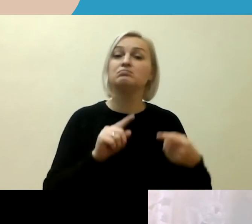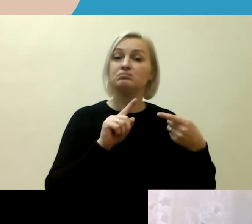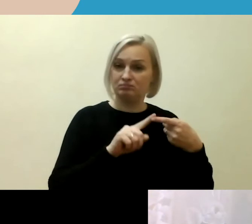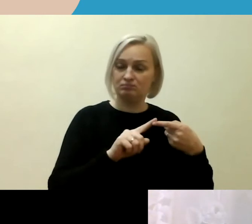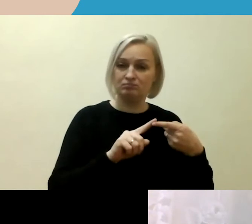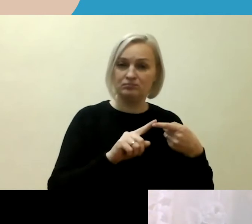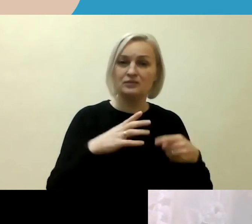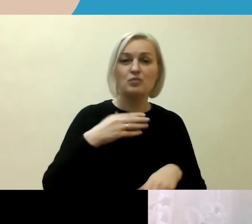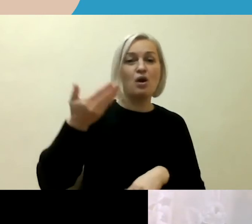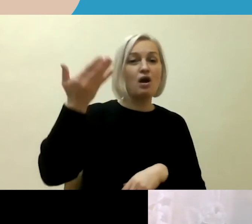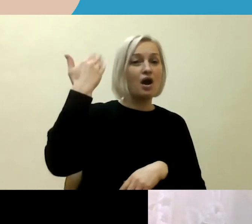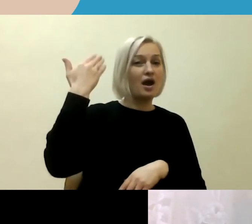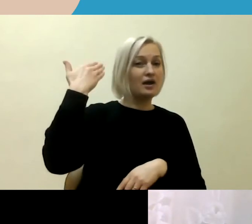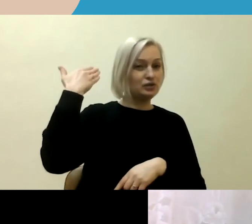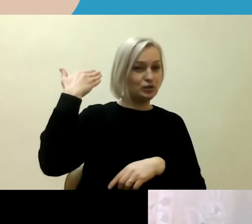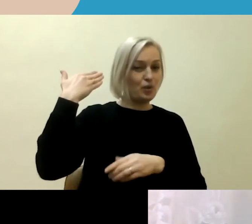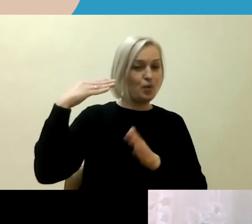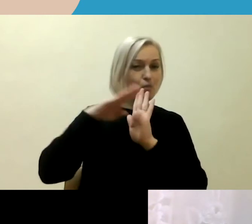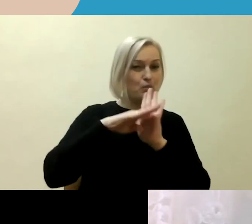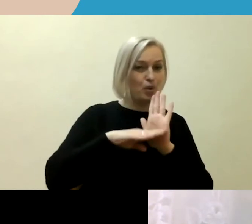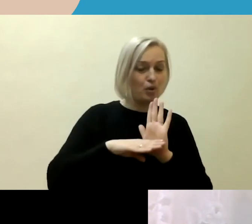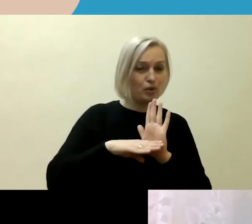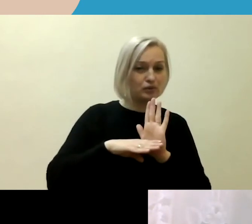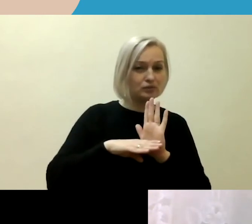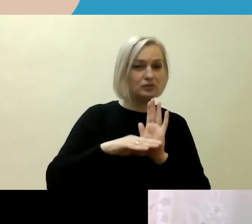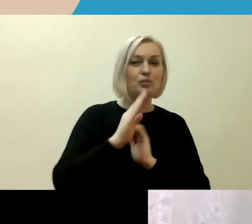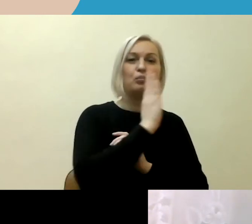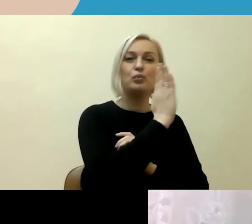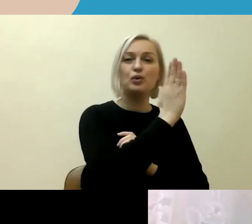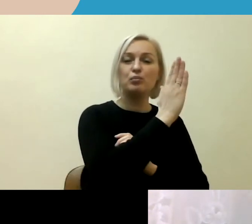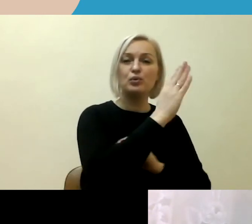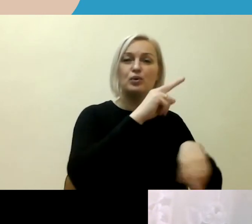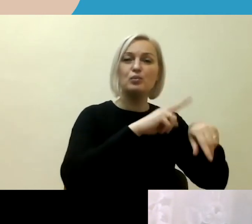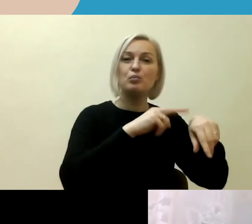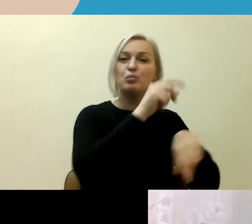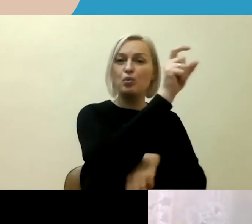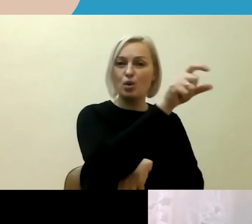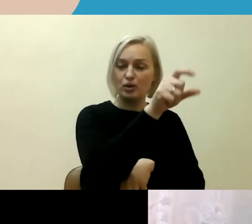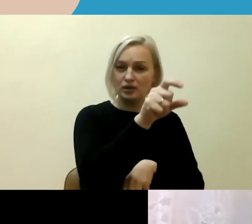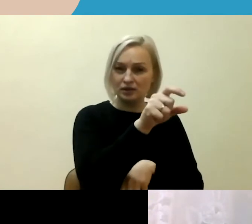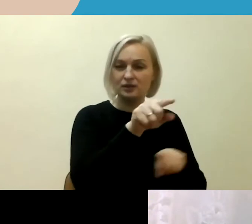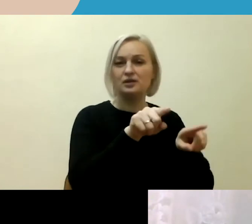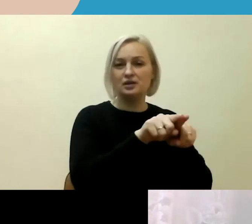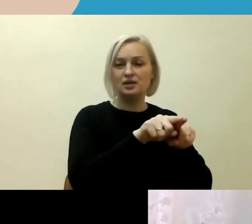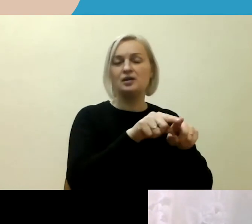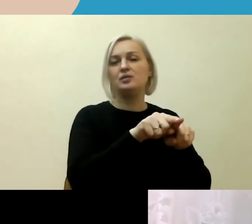First and foremost, both during the previous program as well as